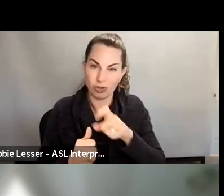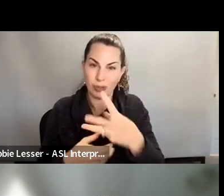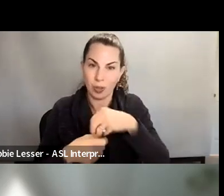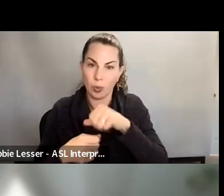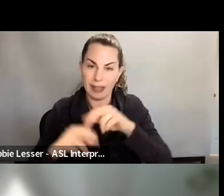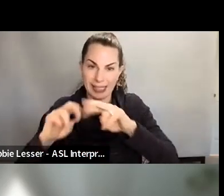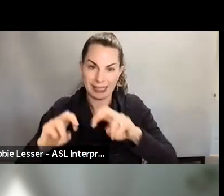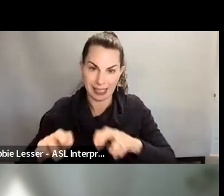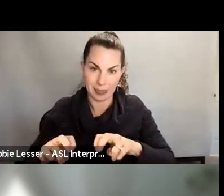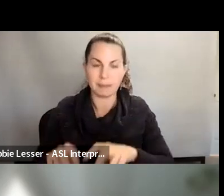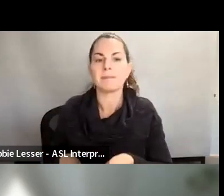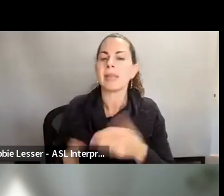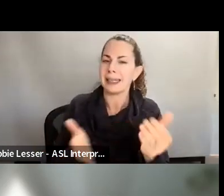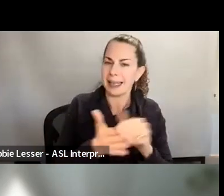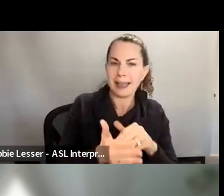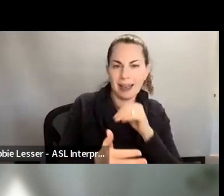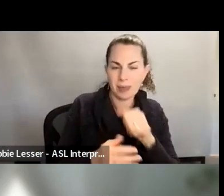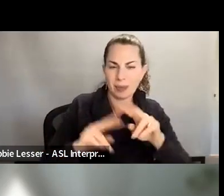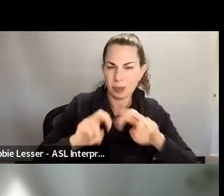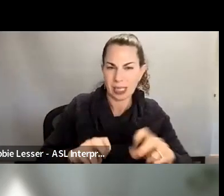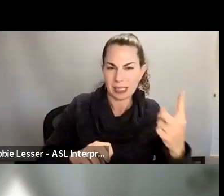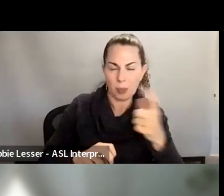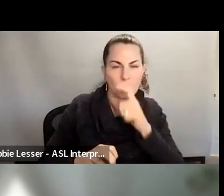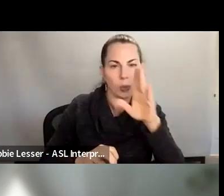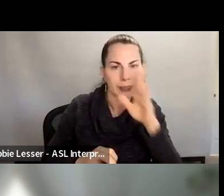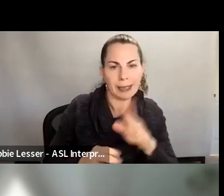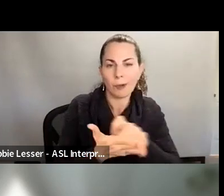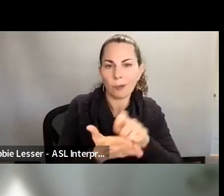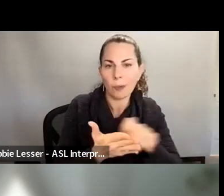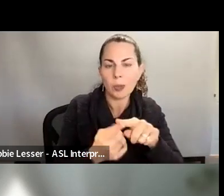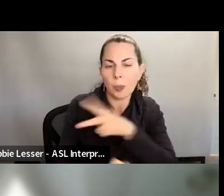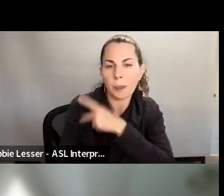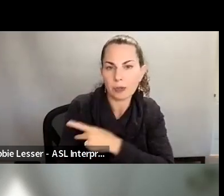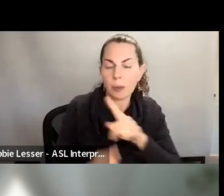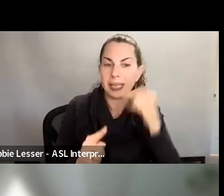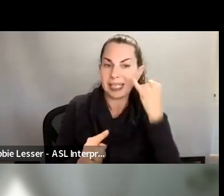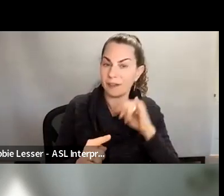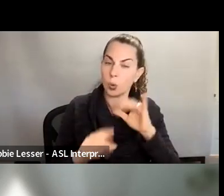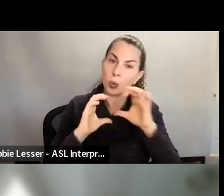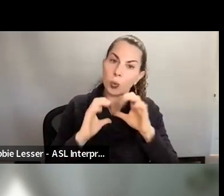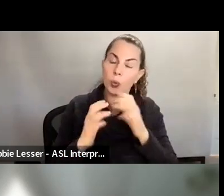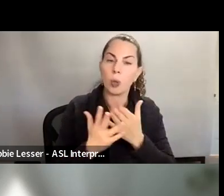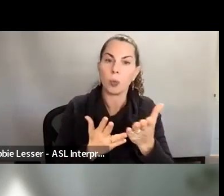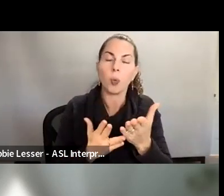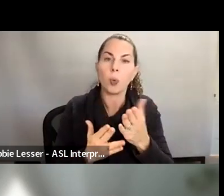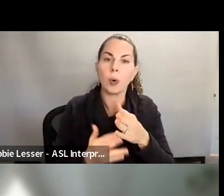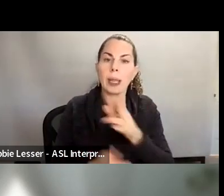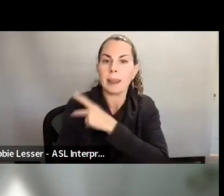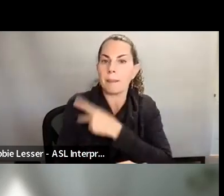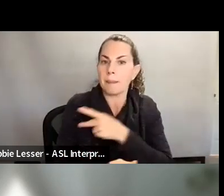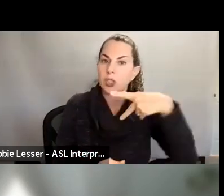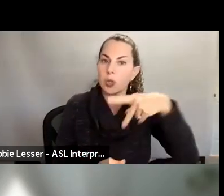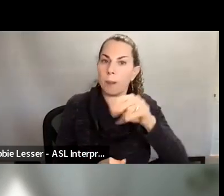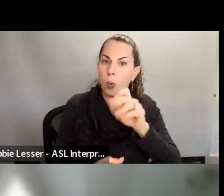I'm not going to assess somebody that never is going to write to a patient. But if you're communicating through a patient portal or texting a patient, absolutely.